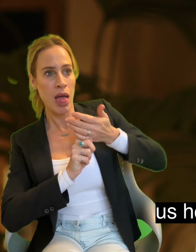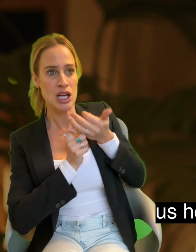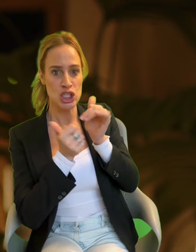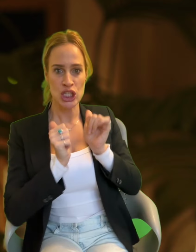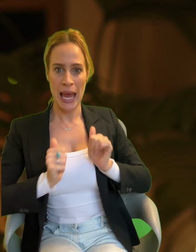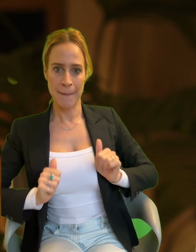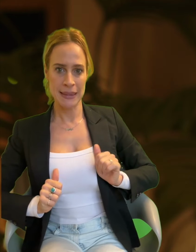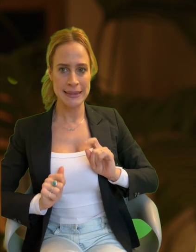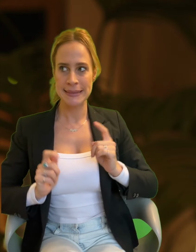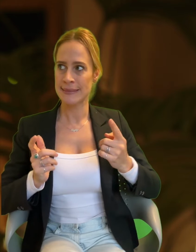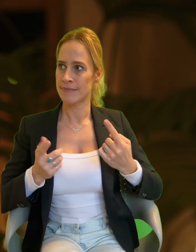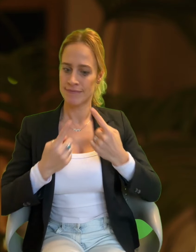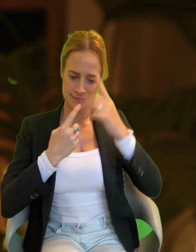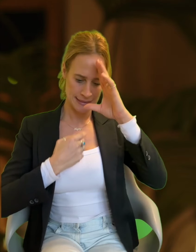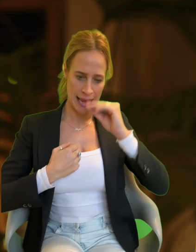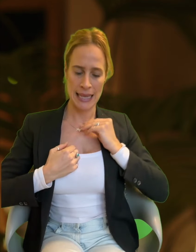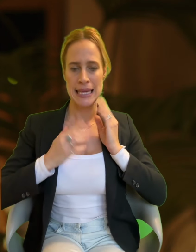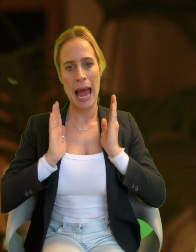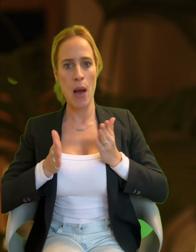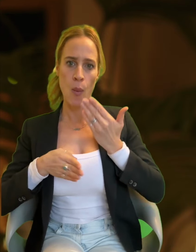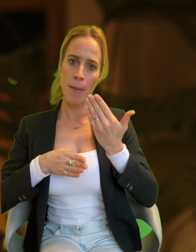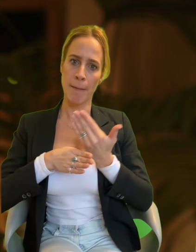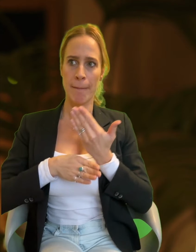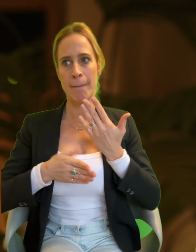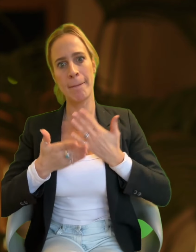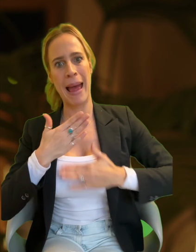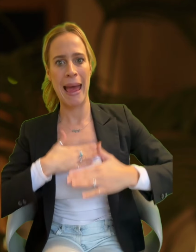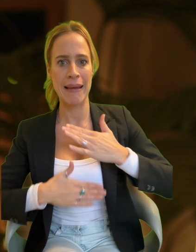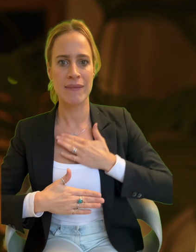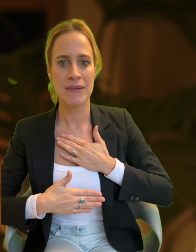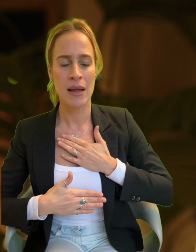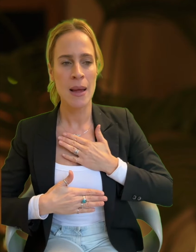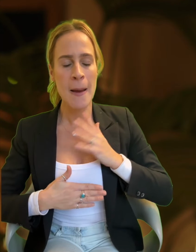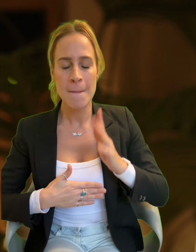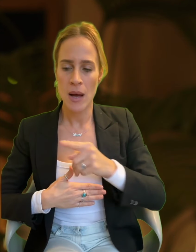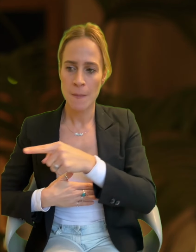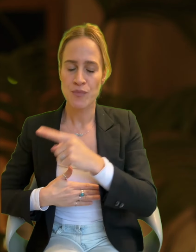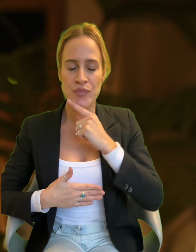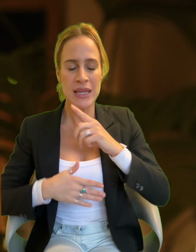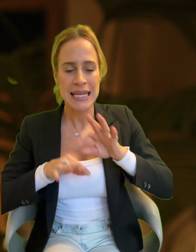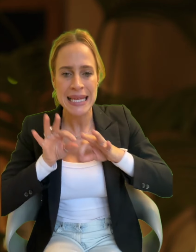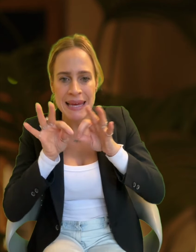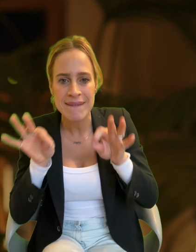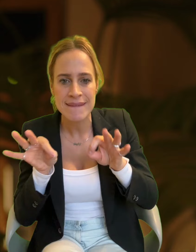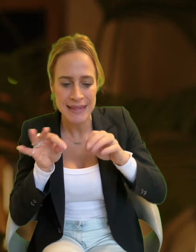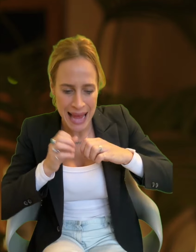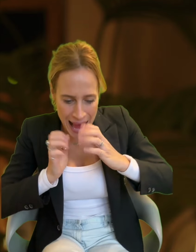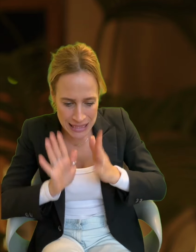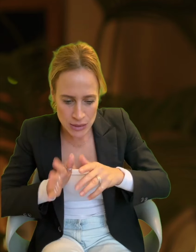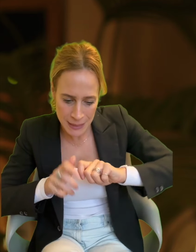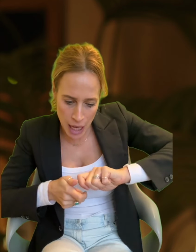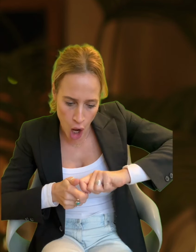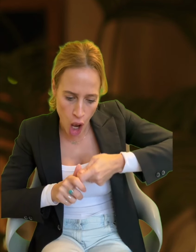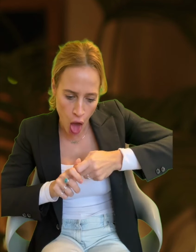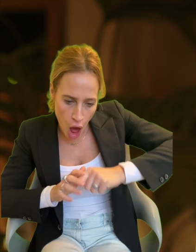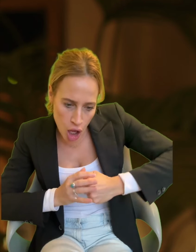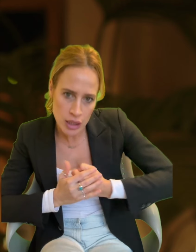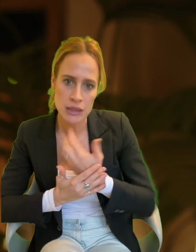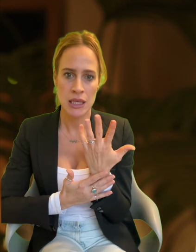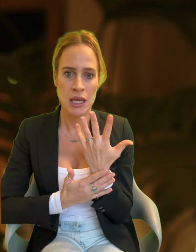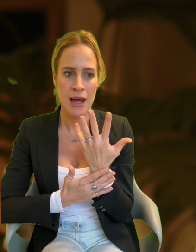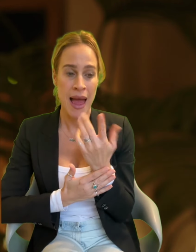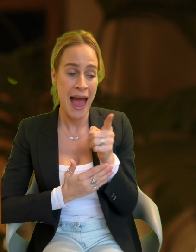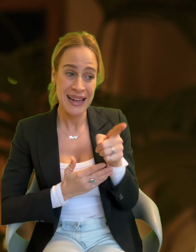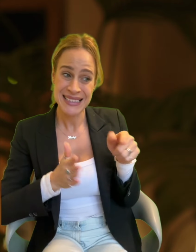our gift. So you unlocking your gift and then helping people unlock their gift, because disabled people have got a